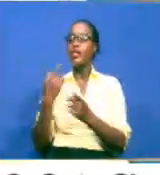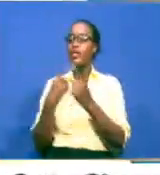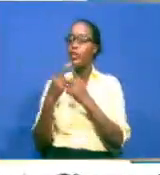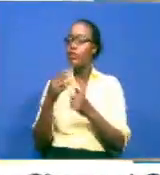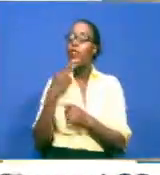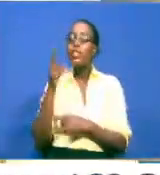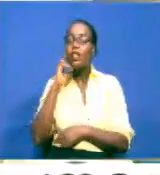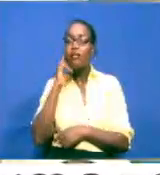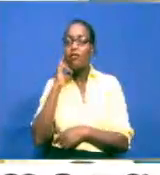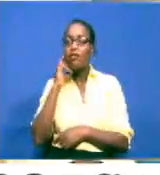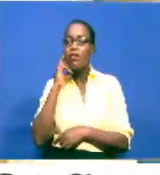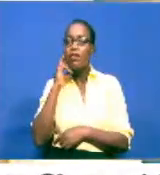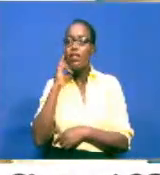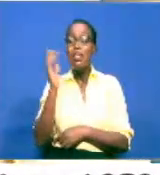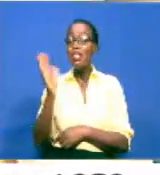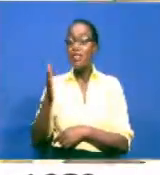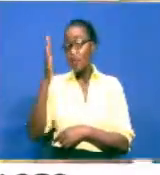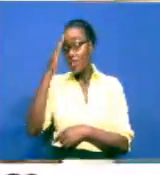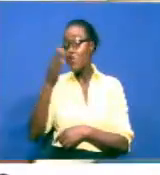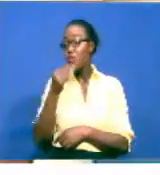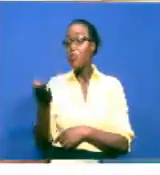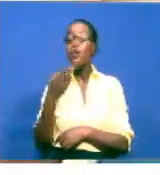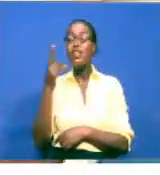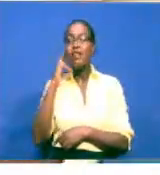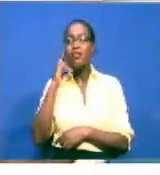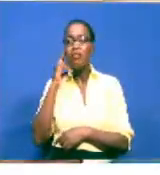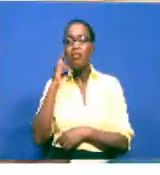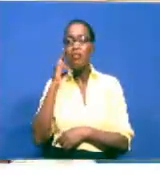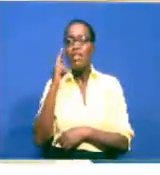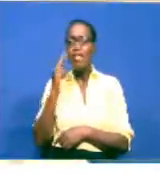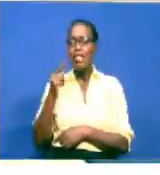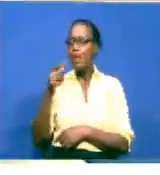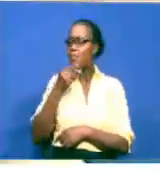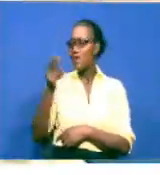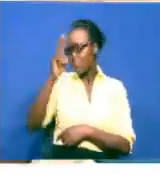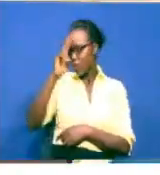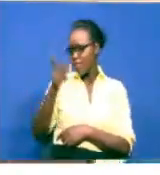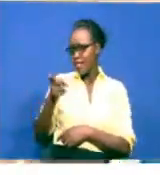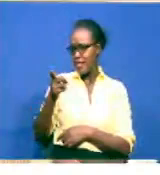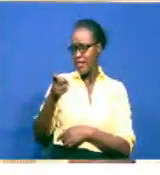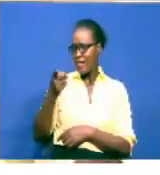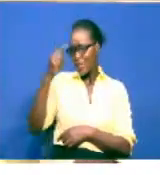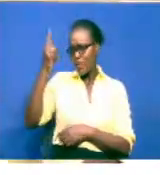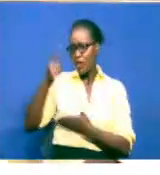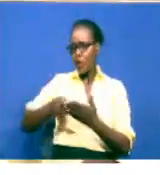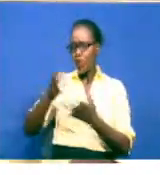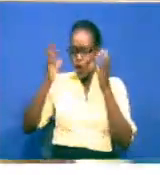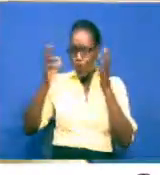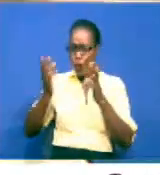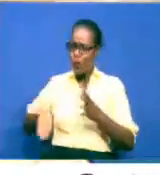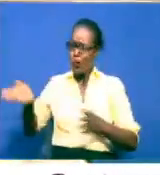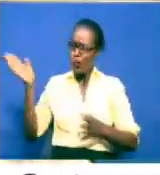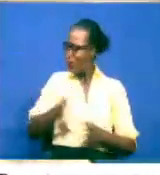the deaf, but he didn't know that this was deaf. And the police officer just imagined that this man was rude. And then the person was clobbered.